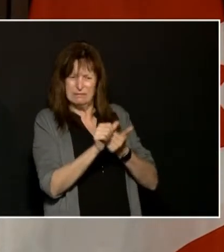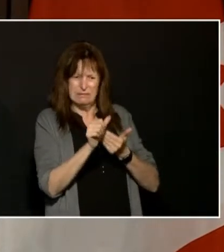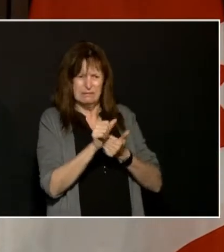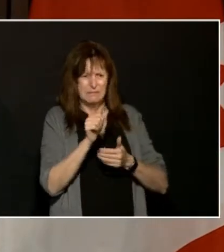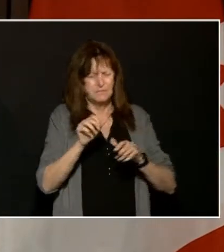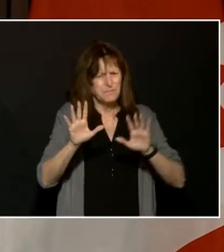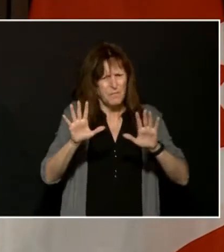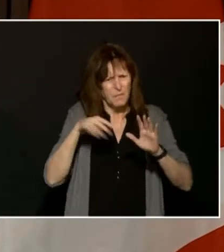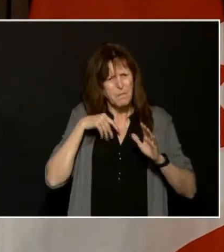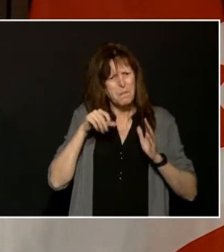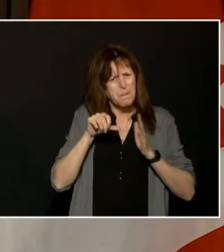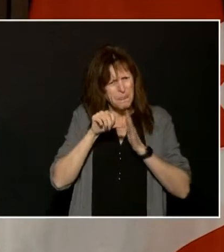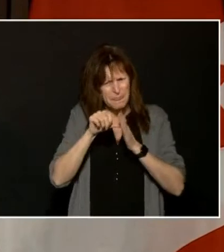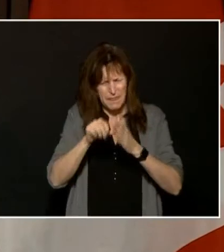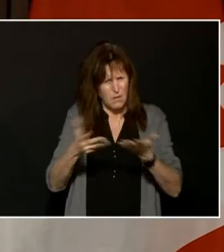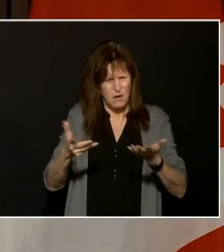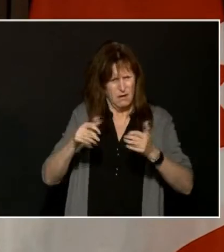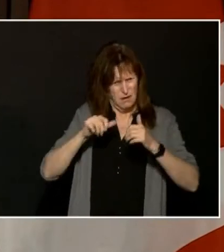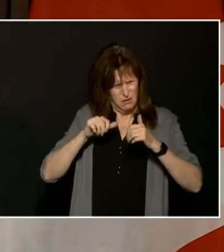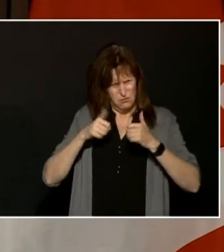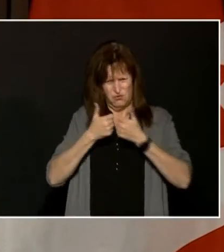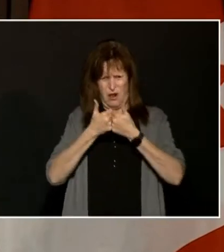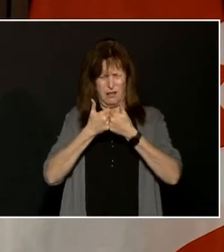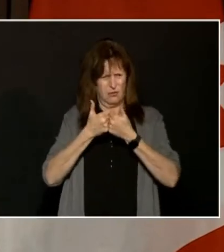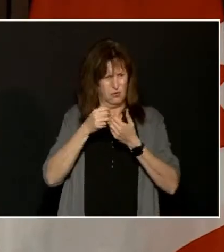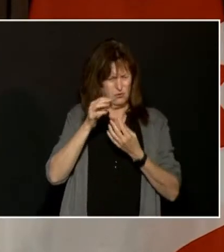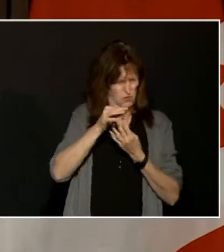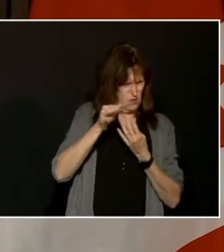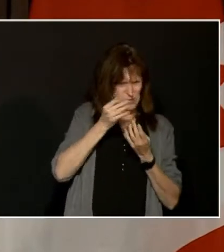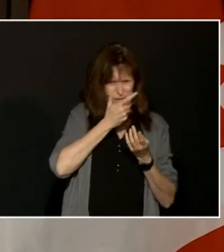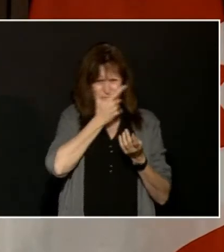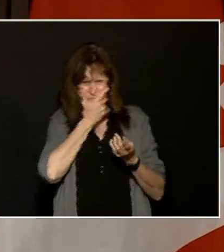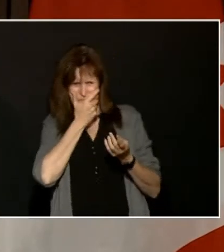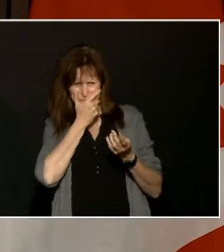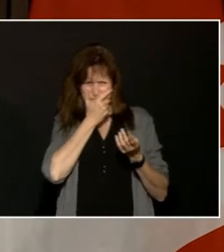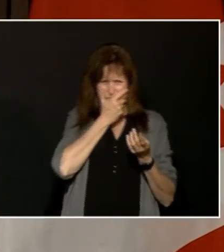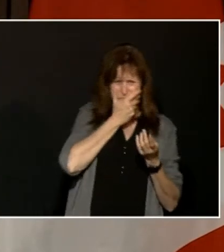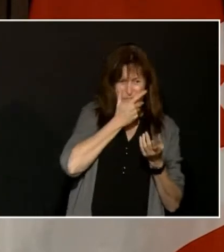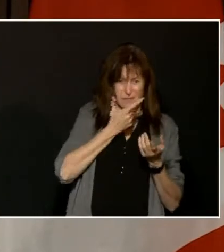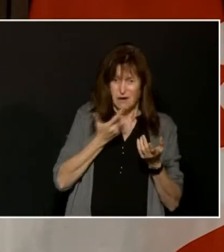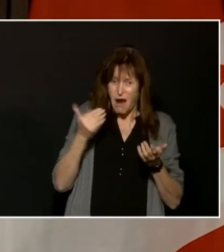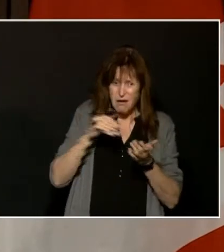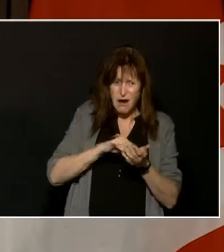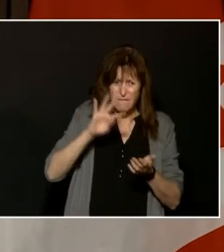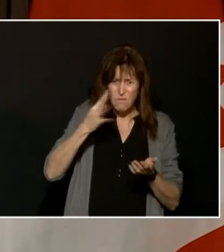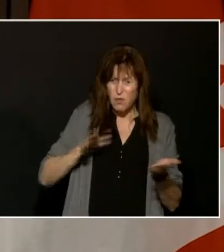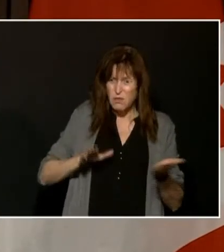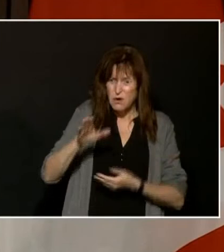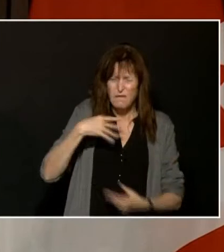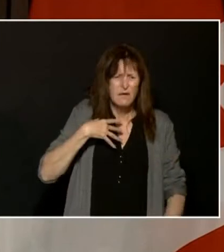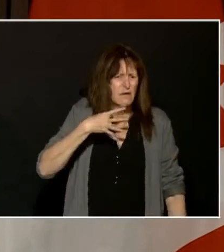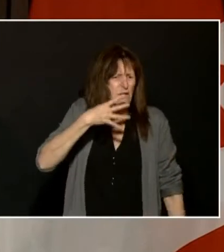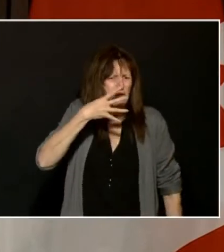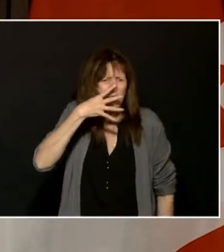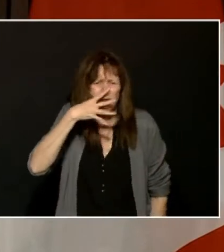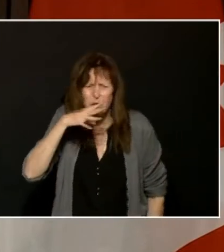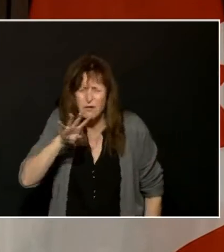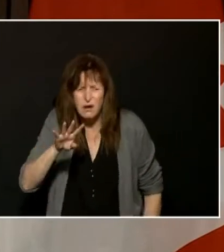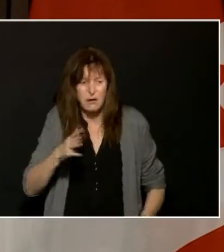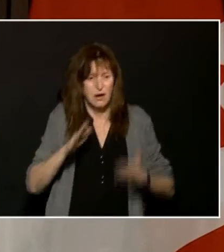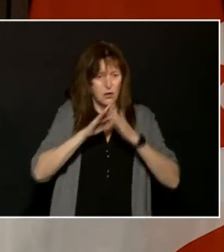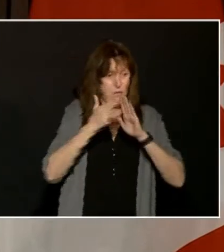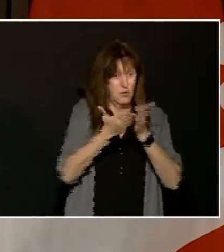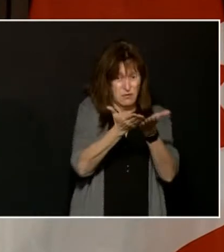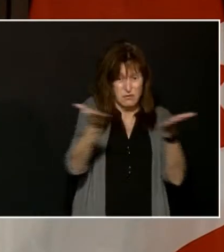are challenging choices. No one wants a fourth wave. We as a community will need to be careful and cautious to avoid that fourth